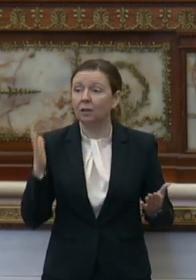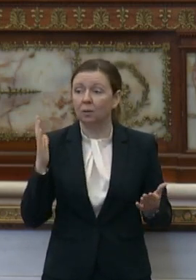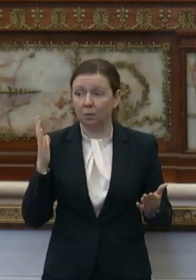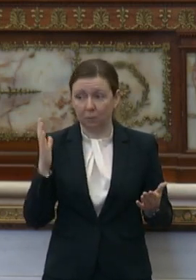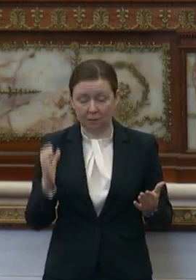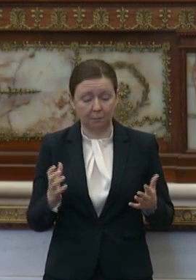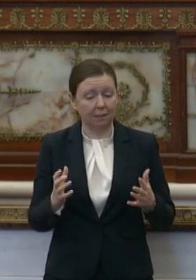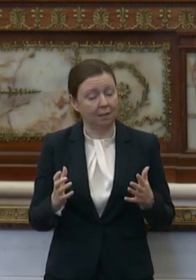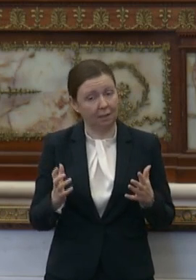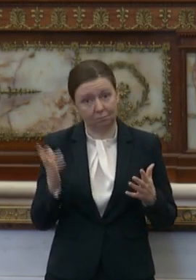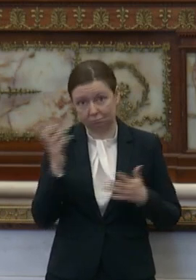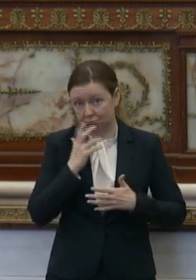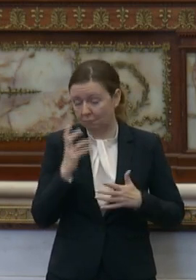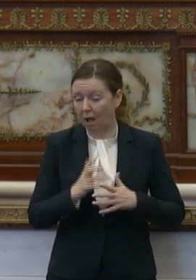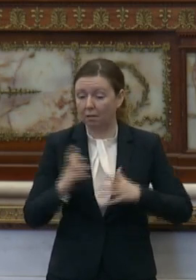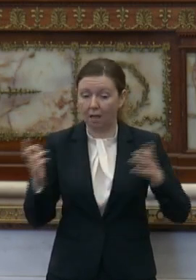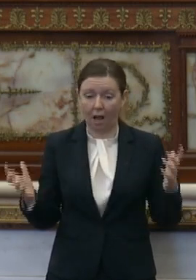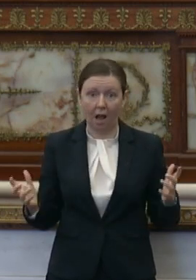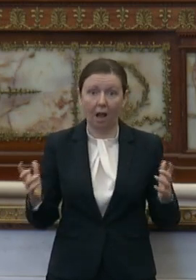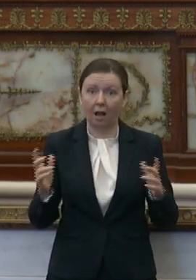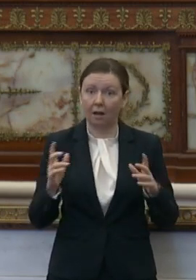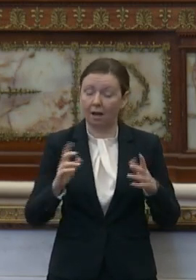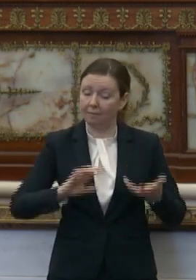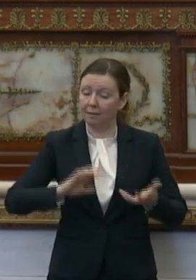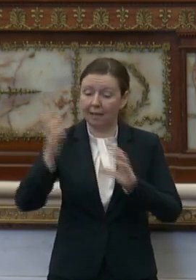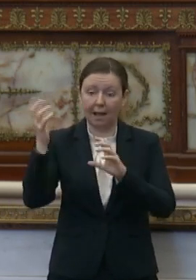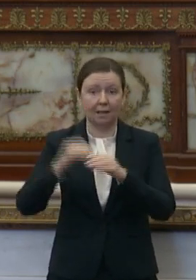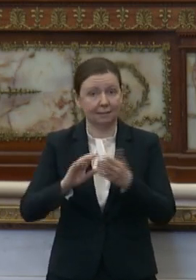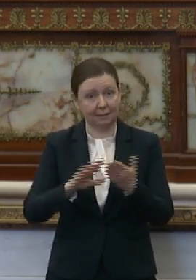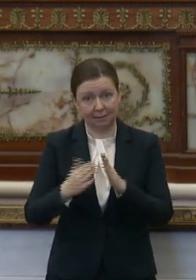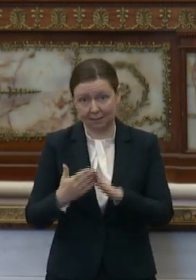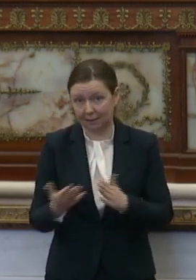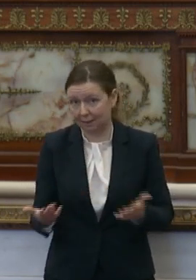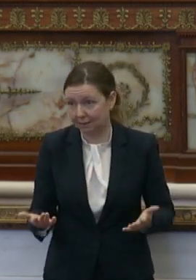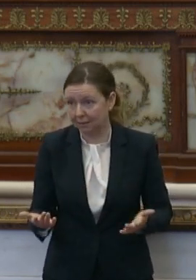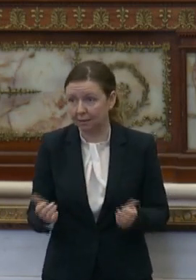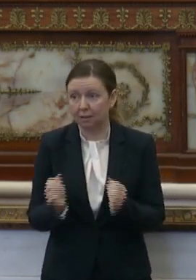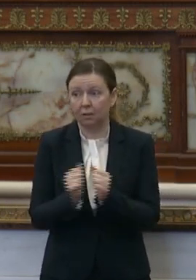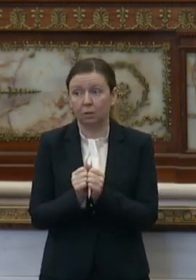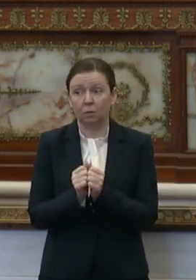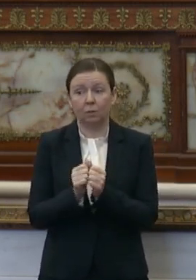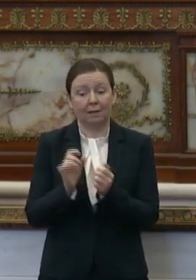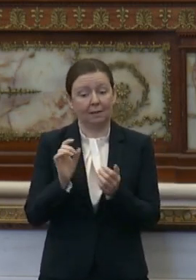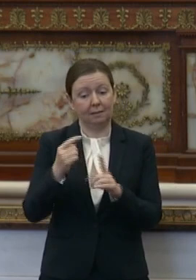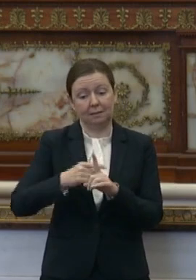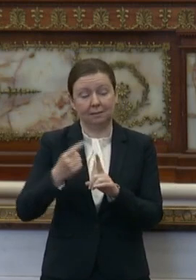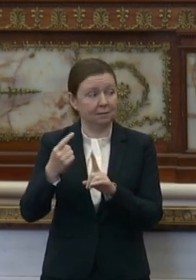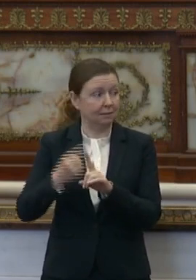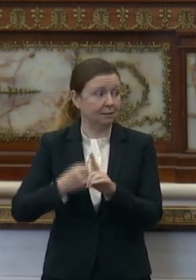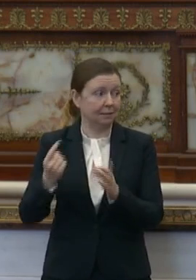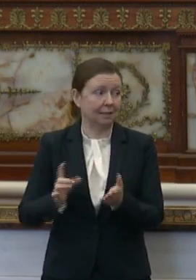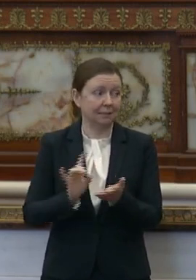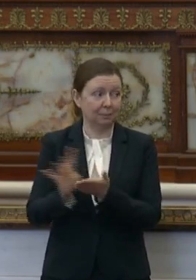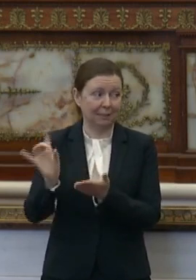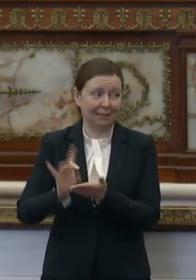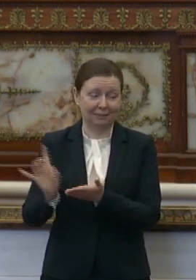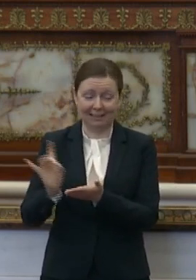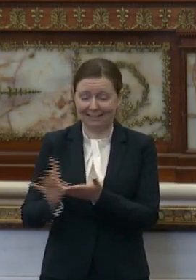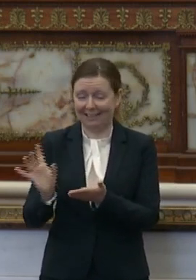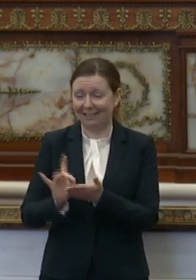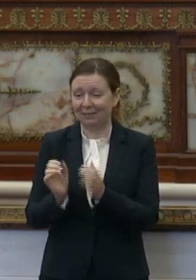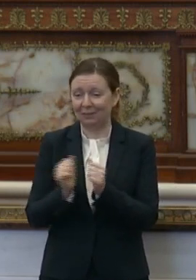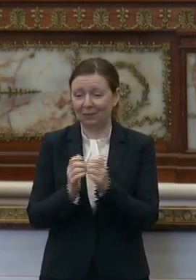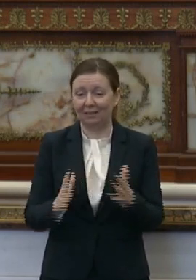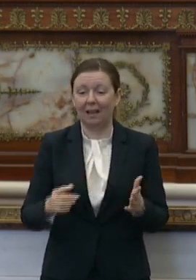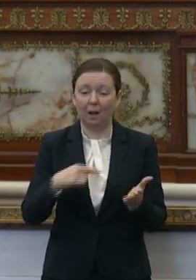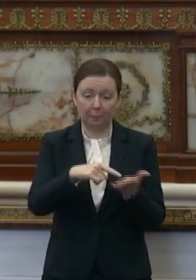an amazing amount of chaos in this city with tenants being evicted without being